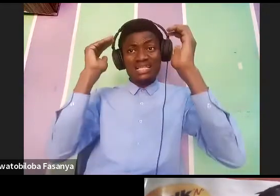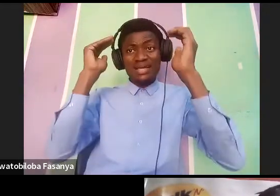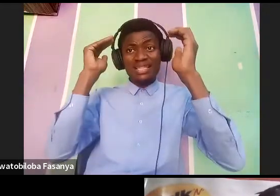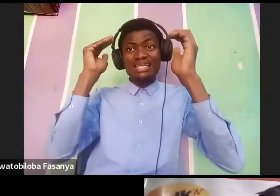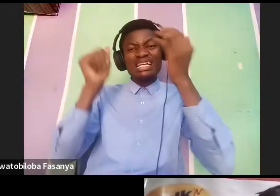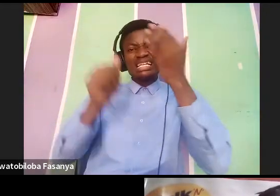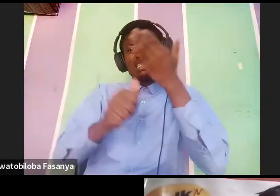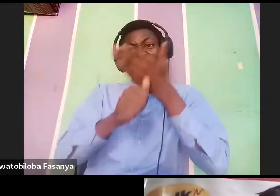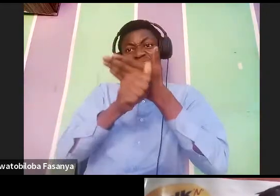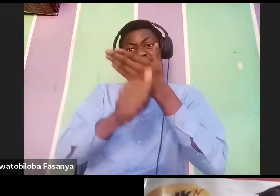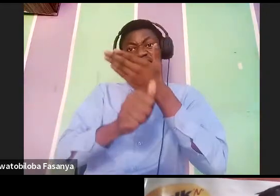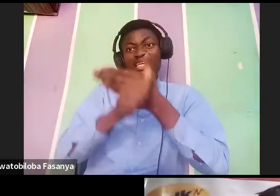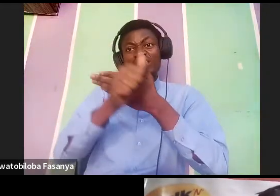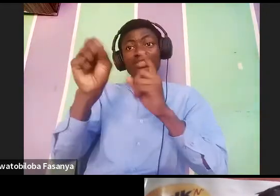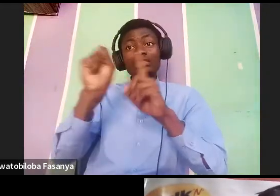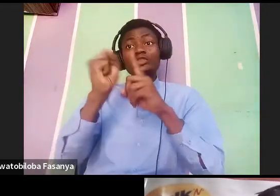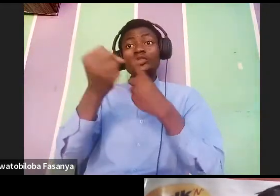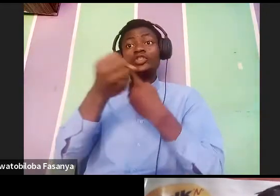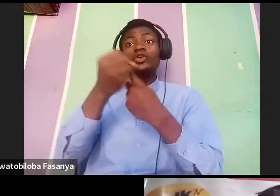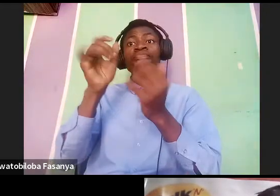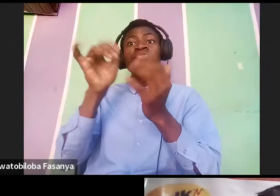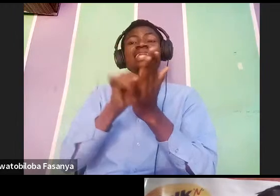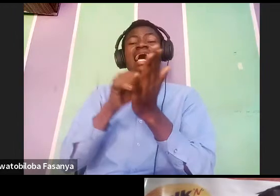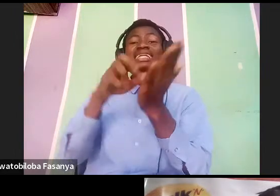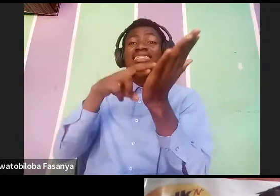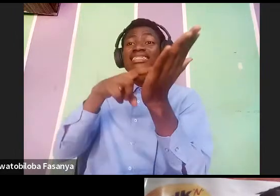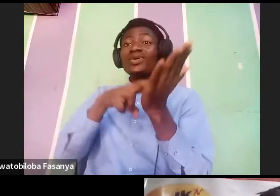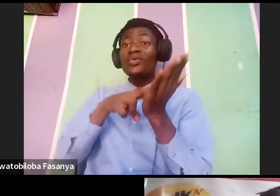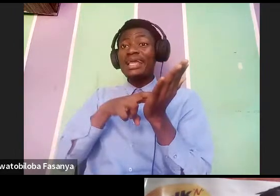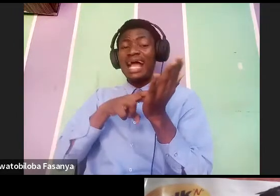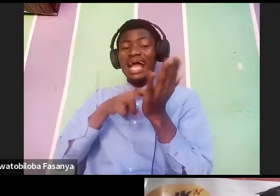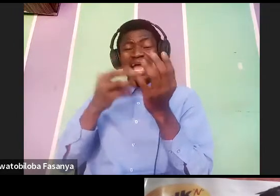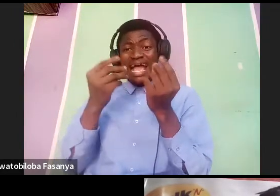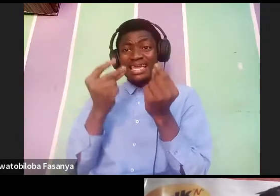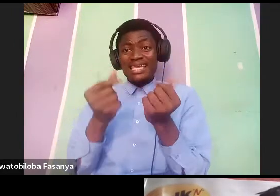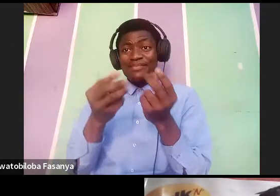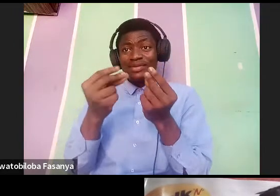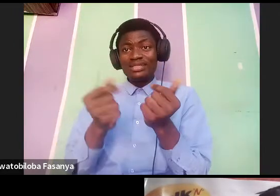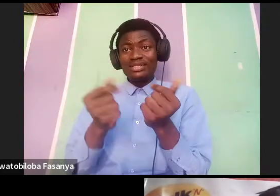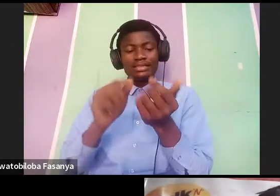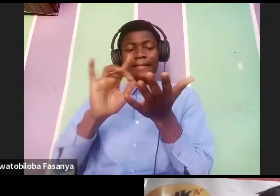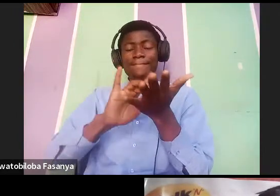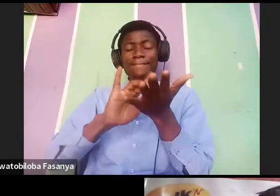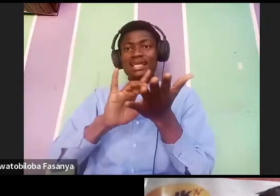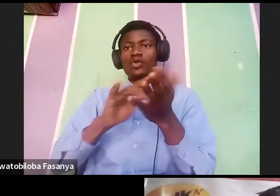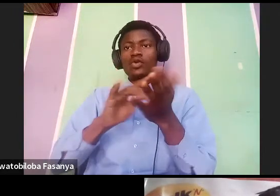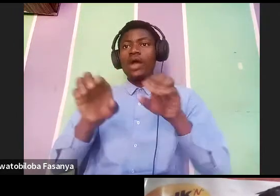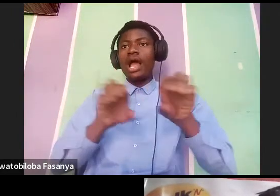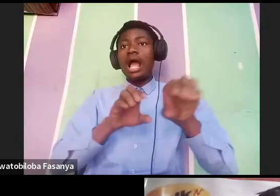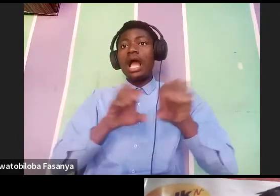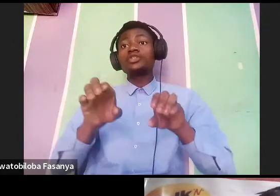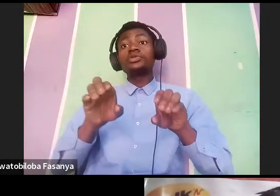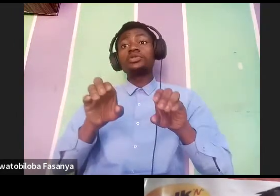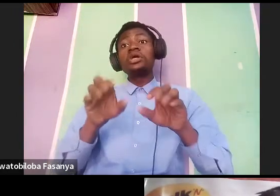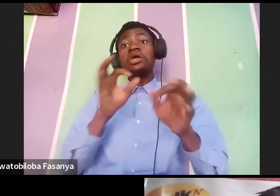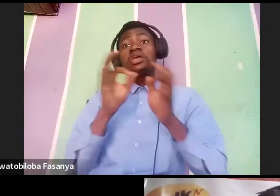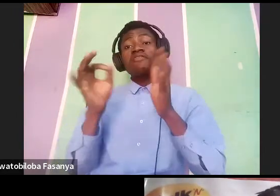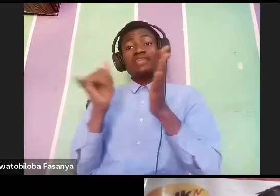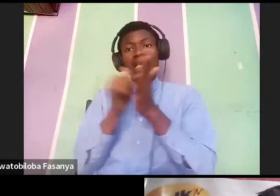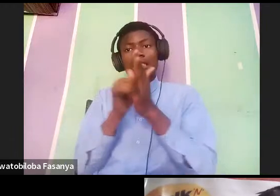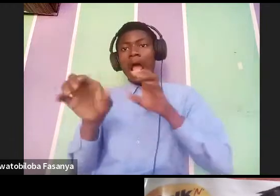immediate medical action. If that immediate medical action is not taken, then there could be a form of disability, which could be